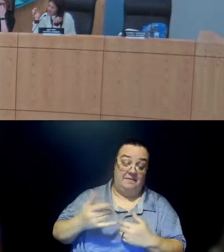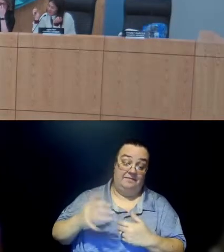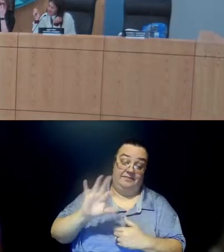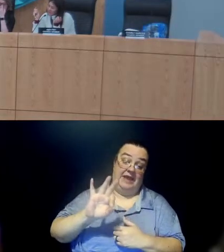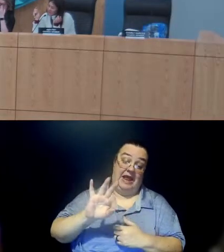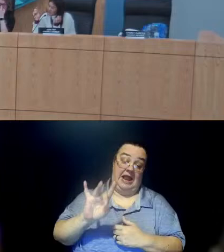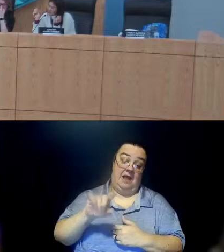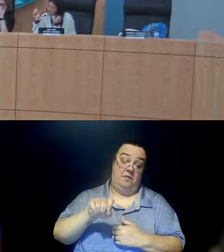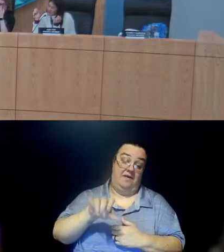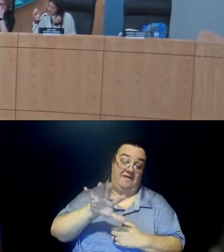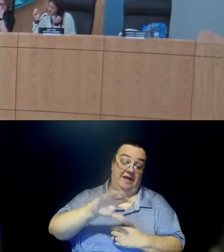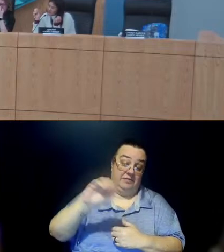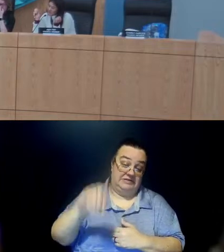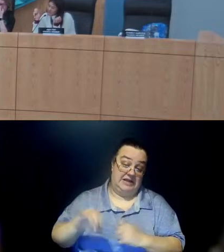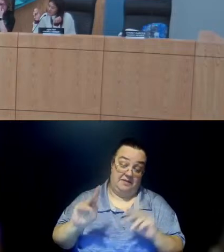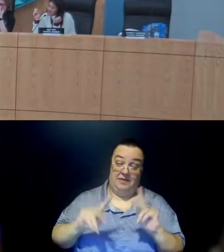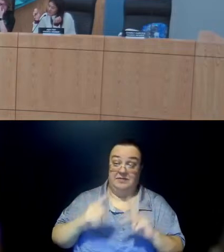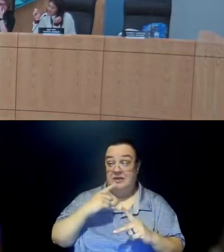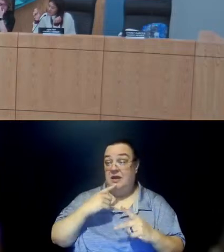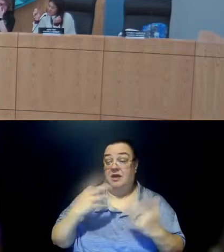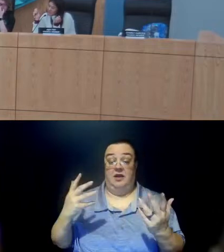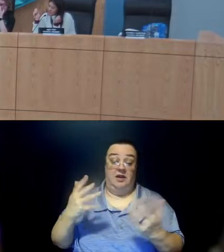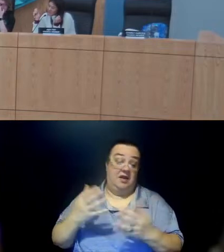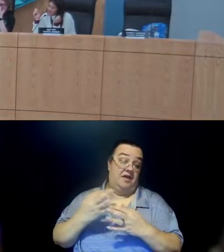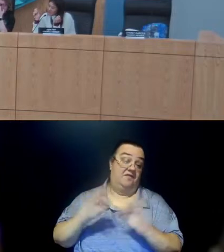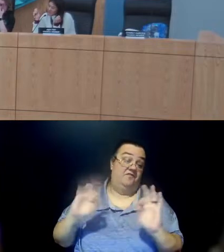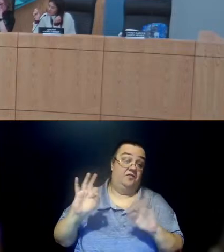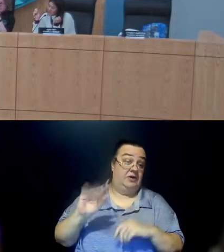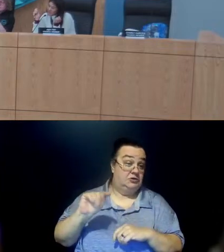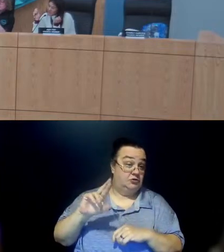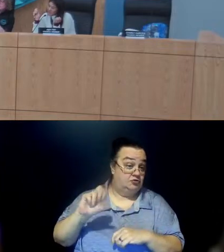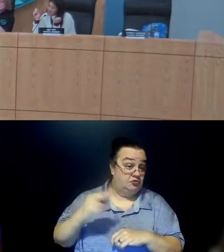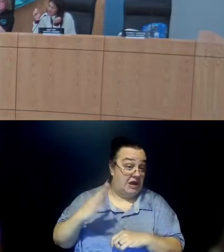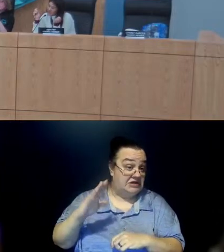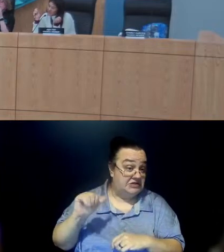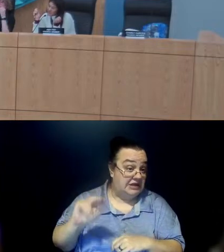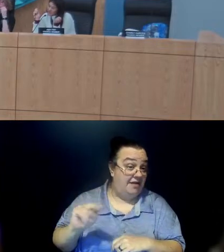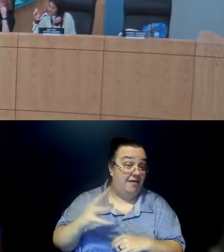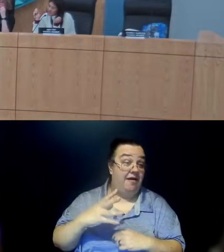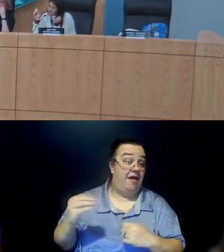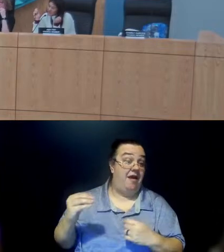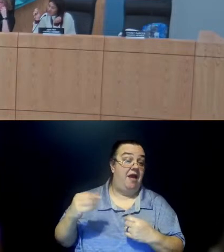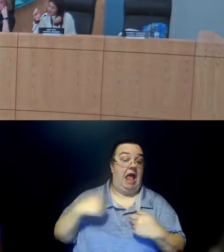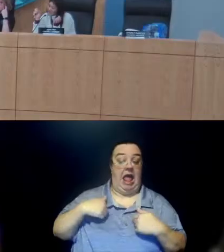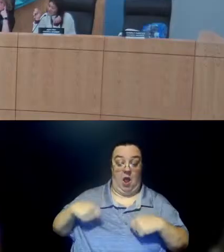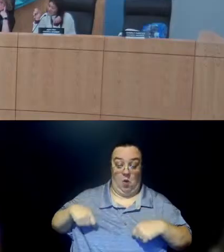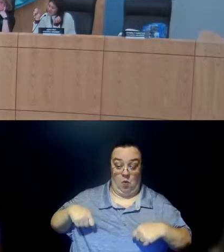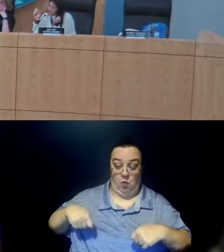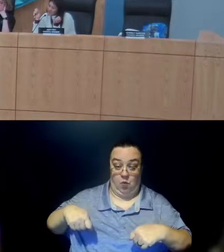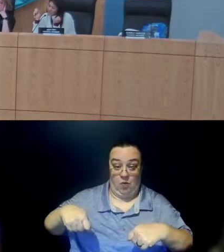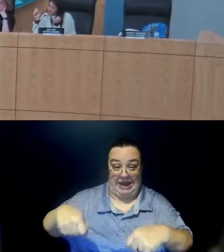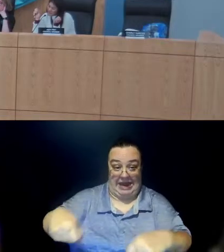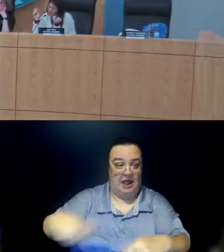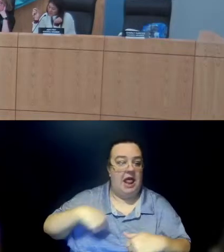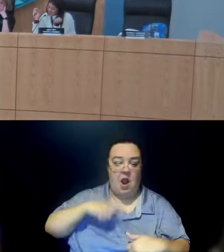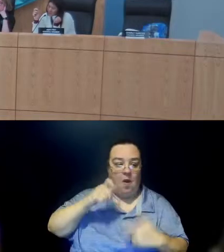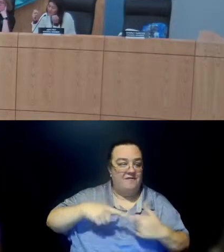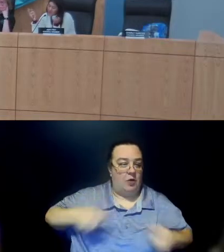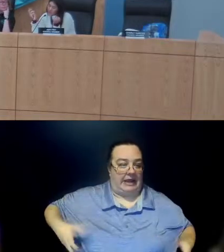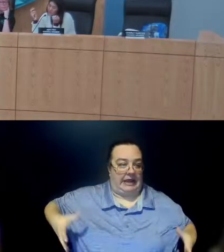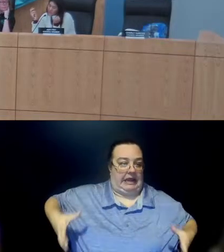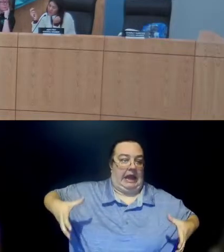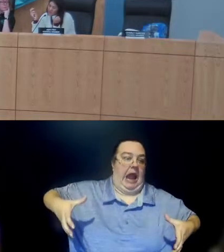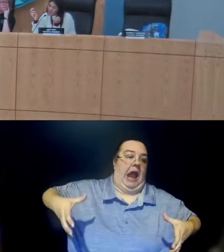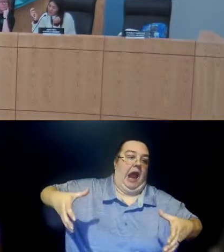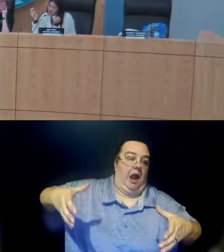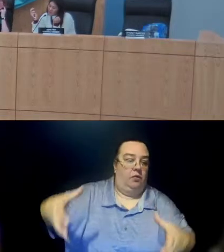98.5% of the people are like, wow, we got a free trash can and I get to wheel it out. I don't even have to carry it out.